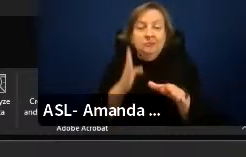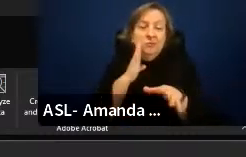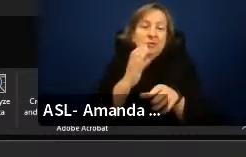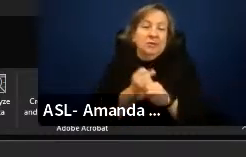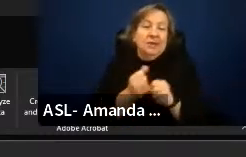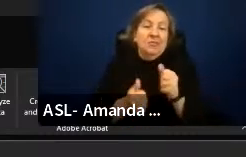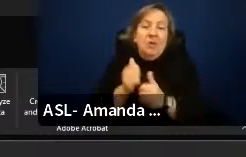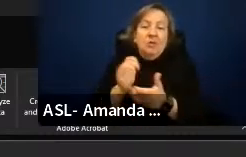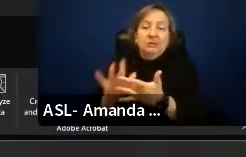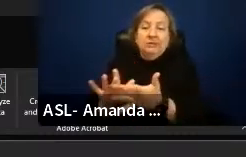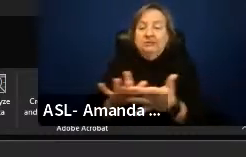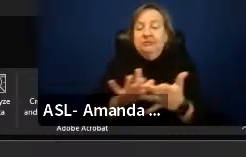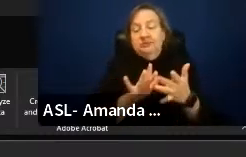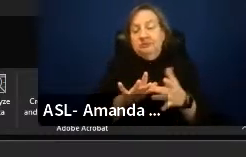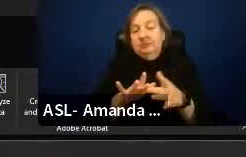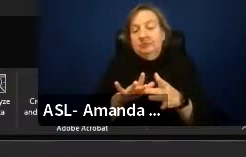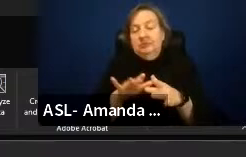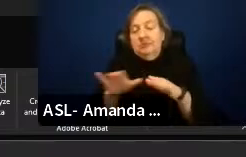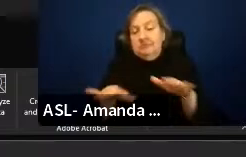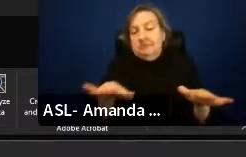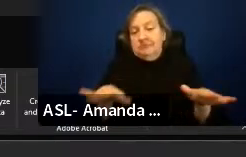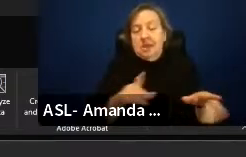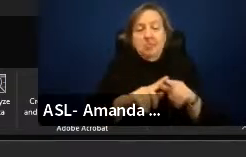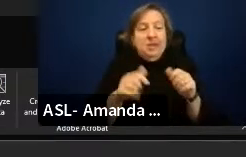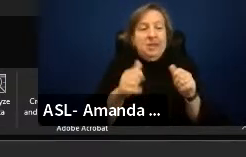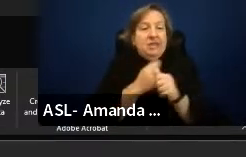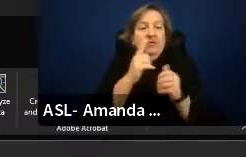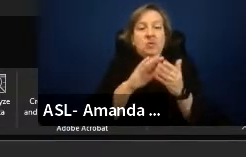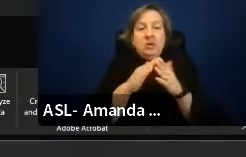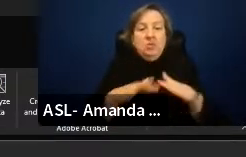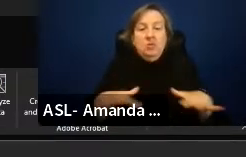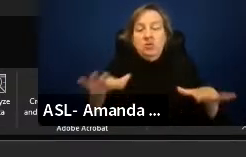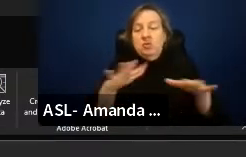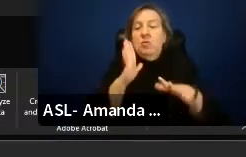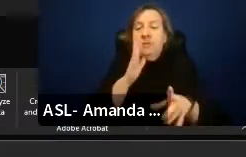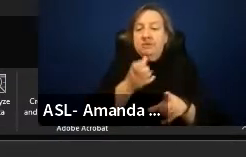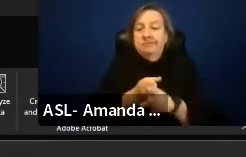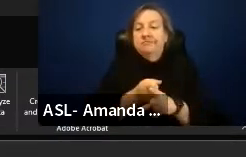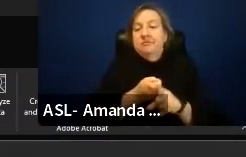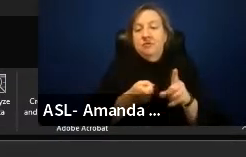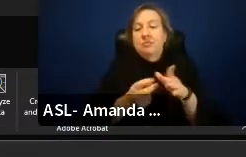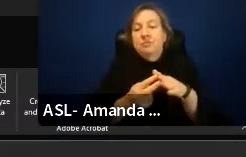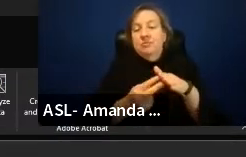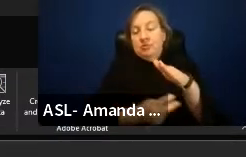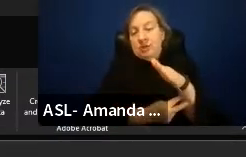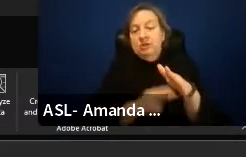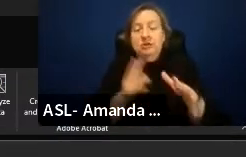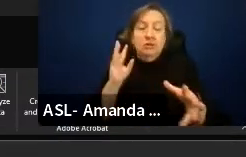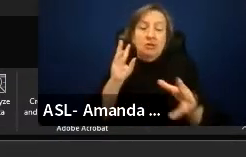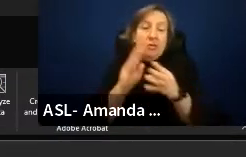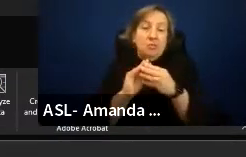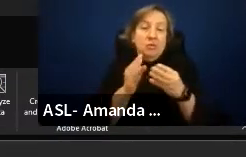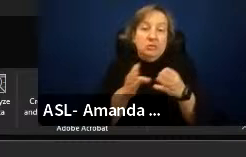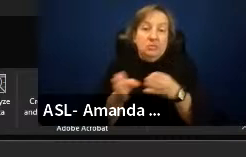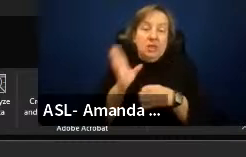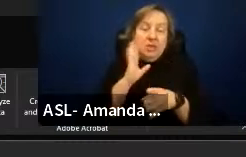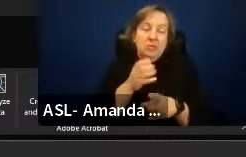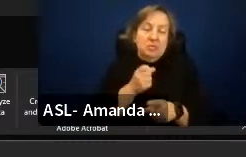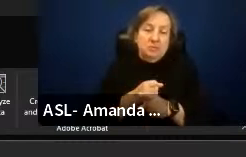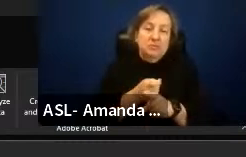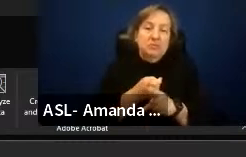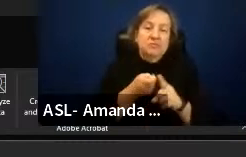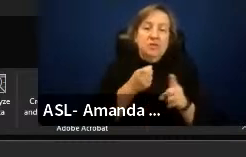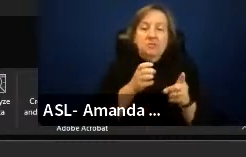outreach and engagement, but everybody in the community is impacted by the bridge. And the comprehensive plan is going to be impacted by the bridge,